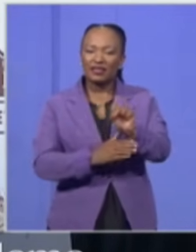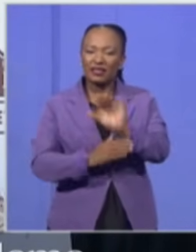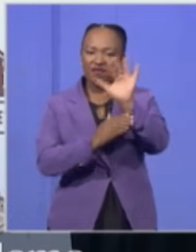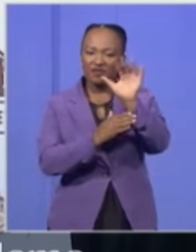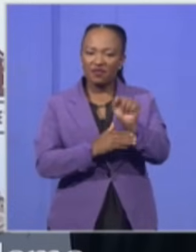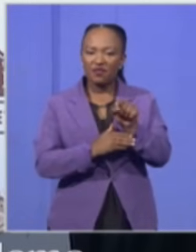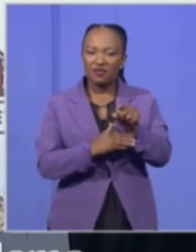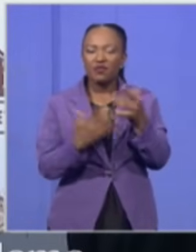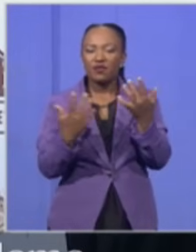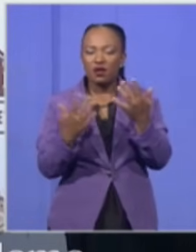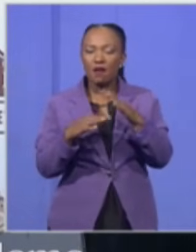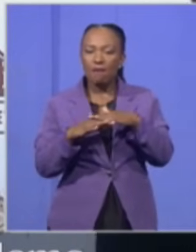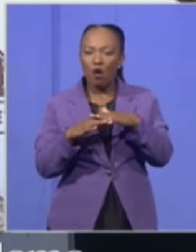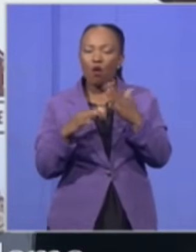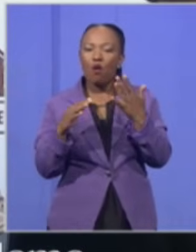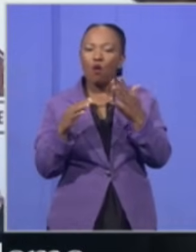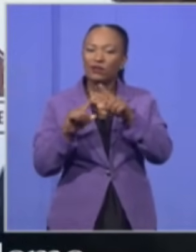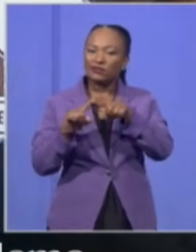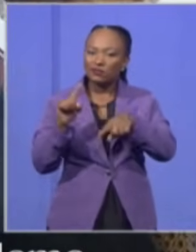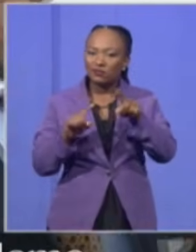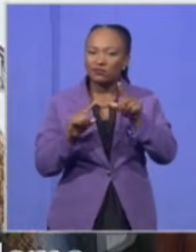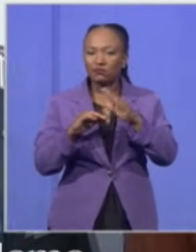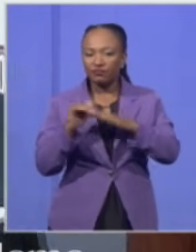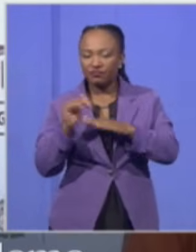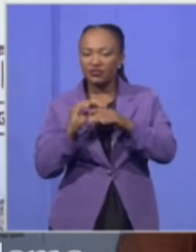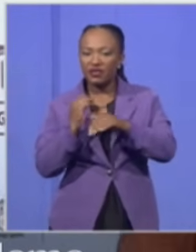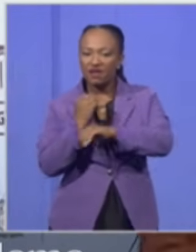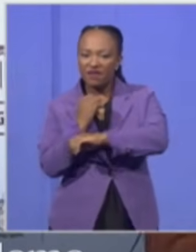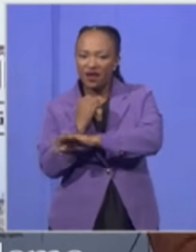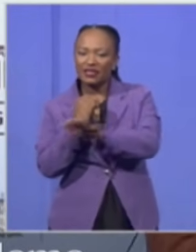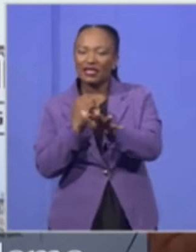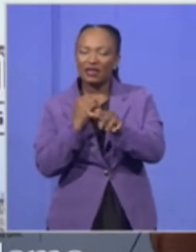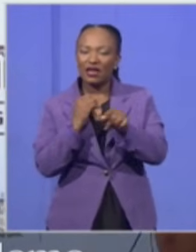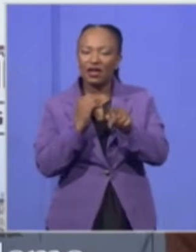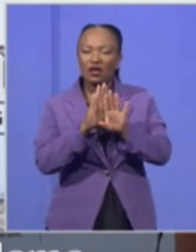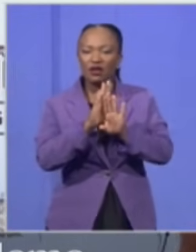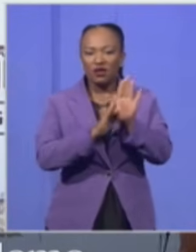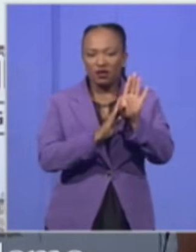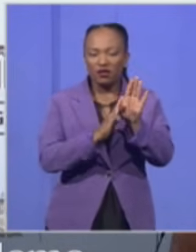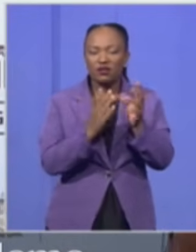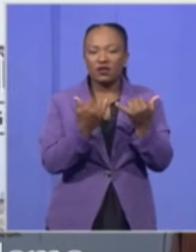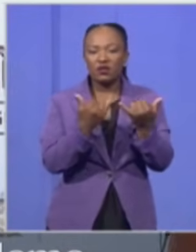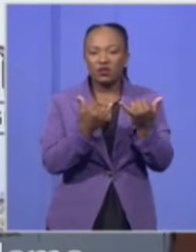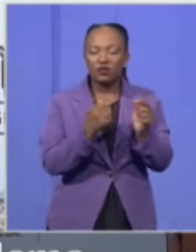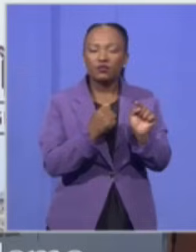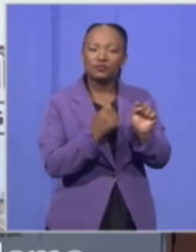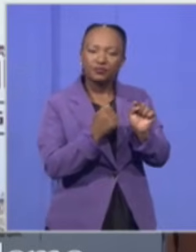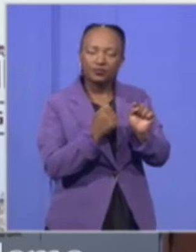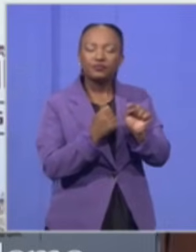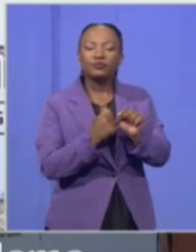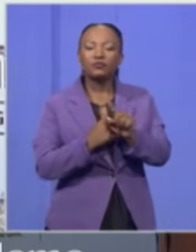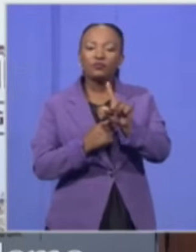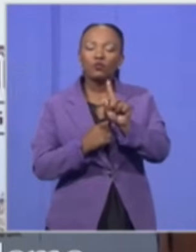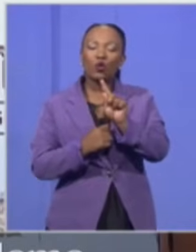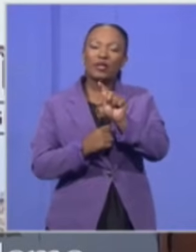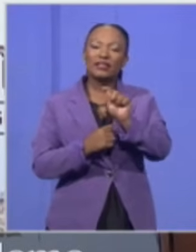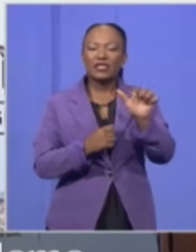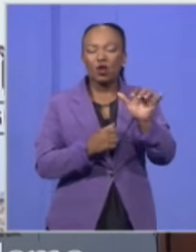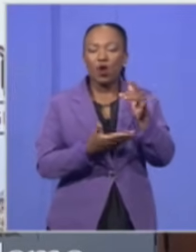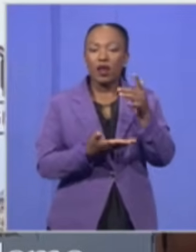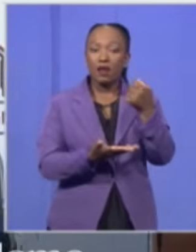re tlo kenya diago, in particular focus in infrastructure development. 1 trillion rand e leng gore e tlo ya go